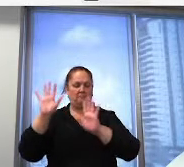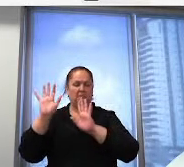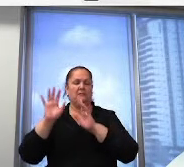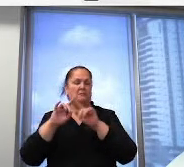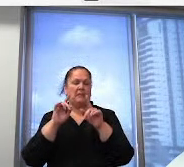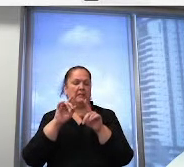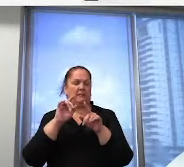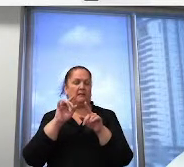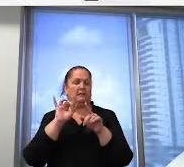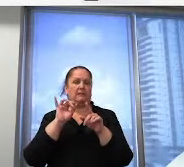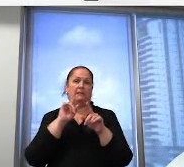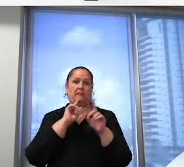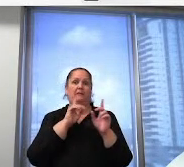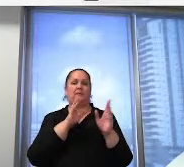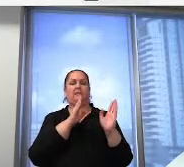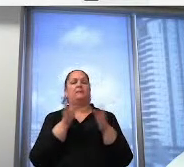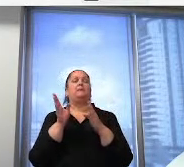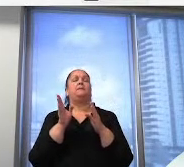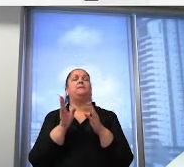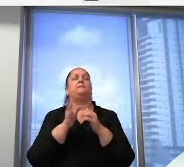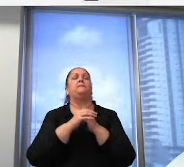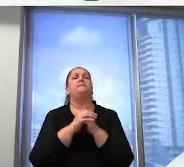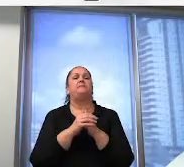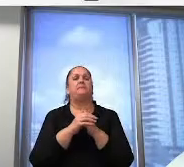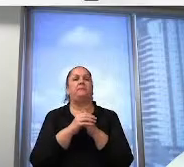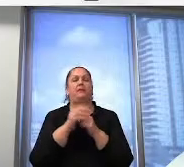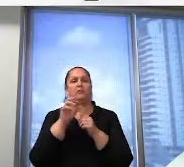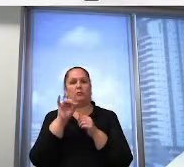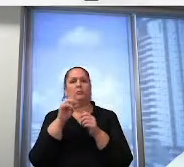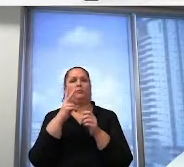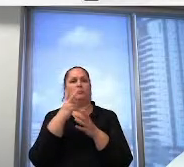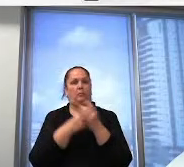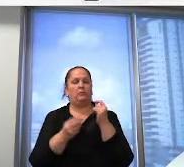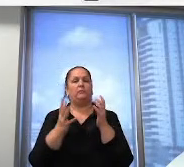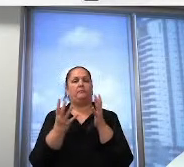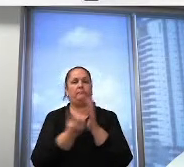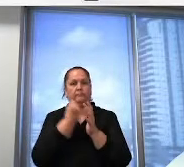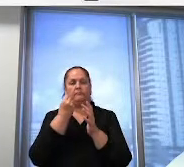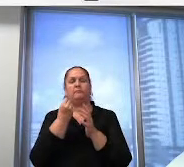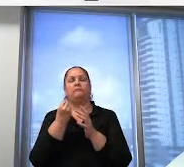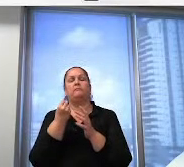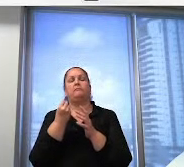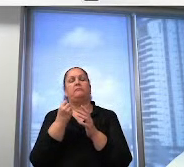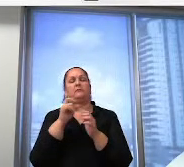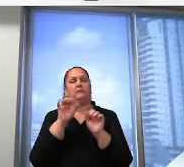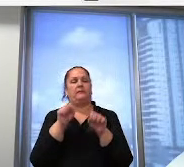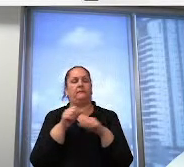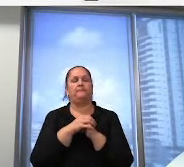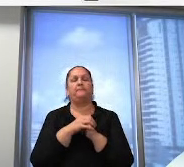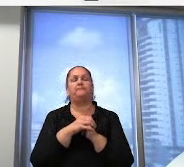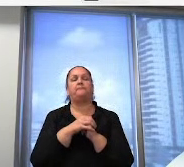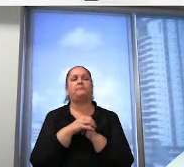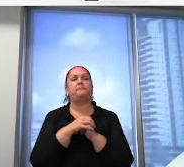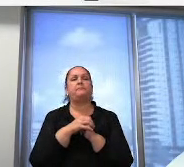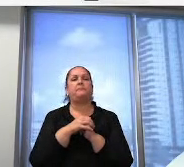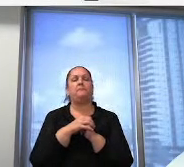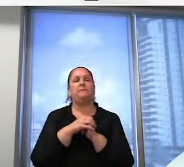situations, but that's the ultimate plan that we are combining two when it's most